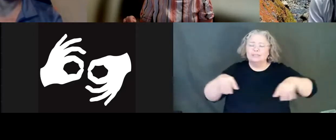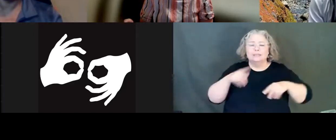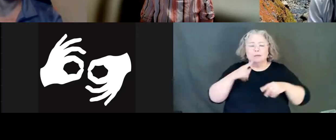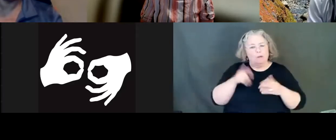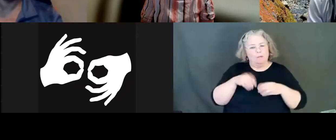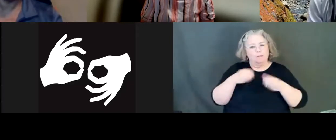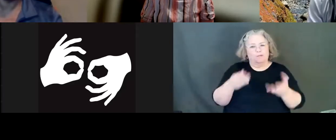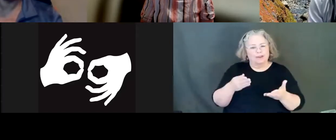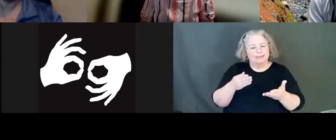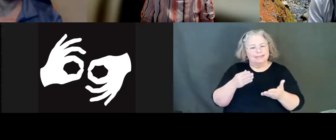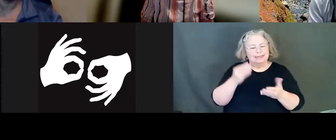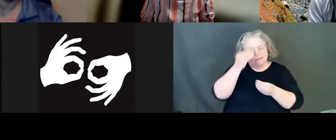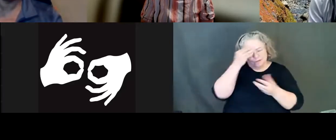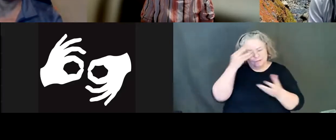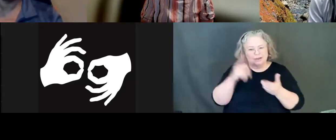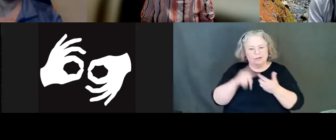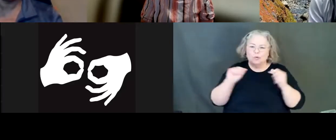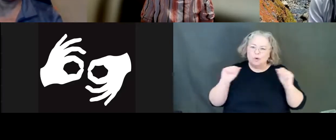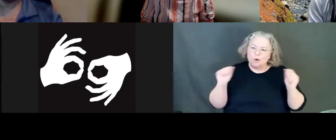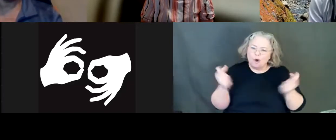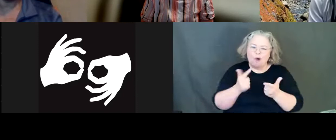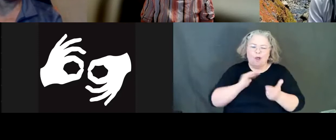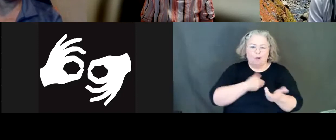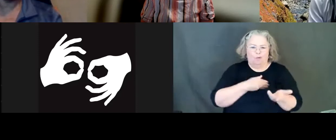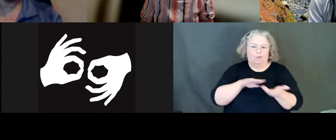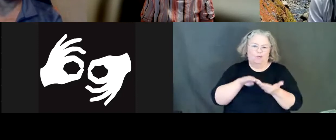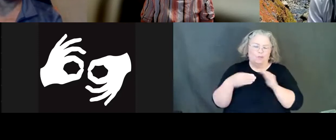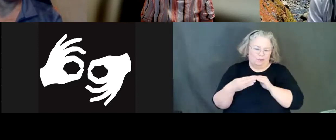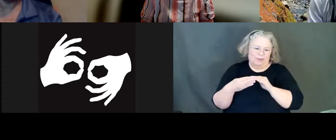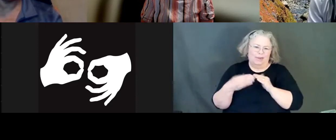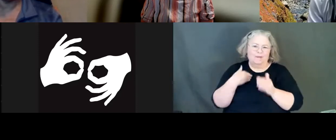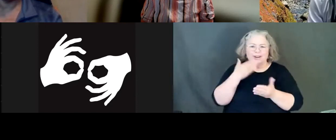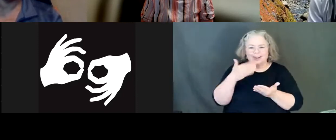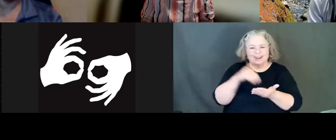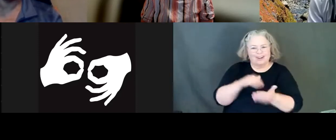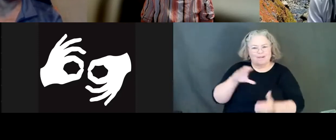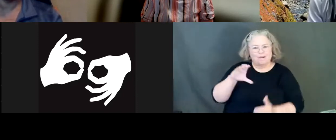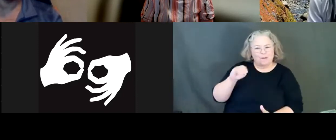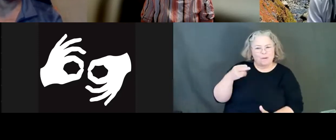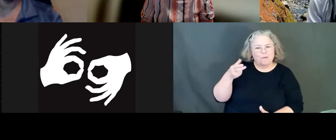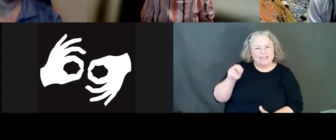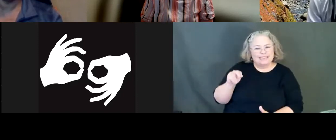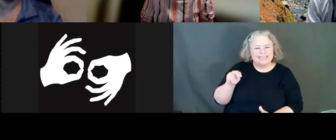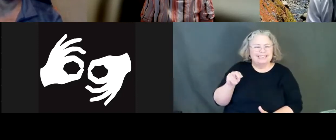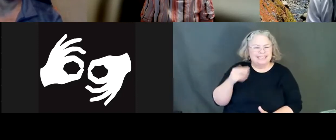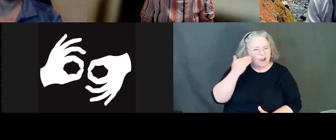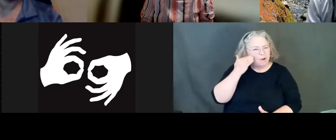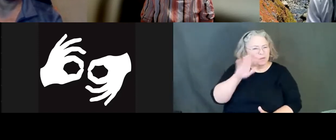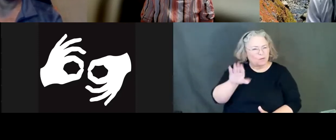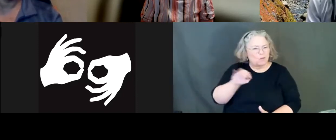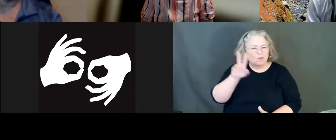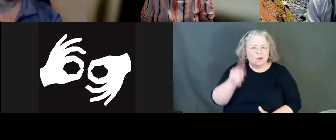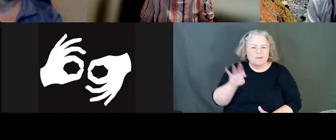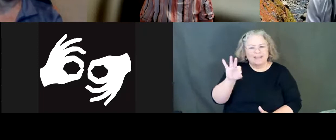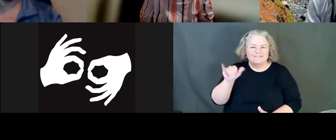provide the information to all of our communities. I want to thank Dr. Cohen. I know that you have your own fan